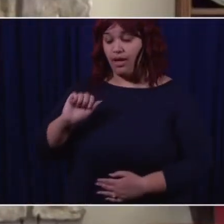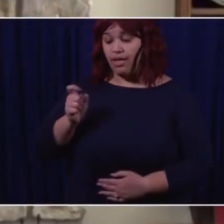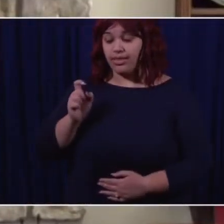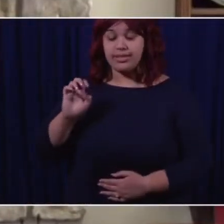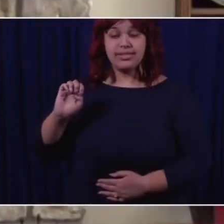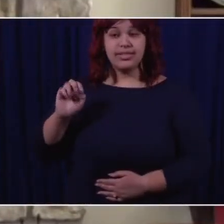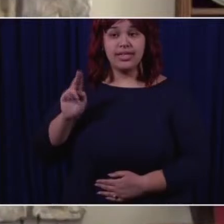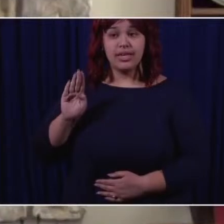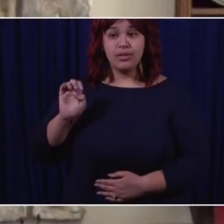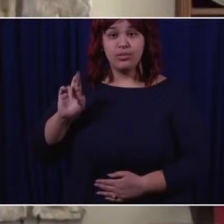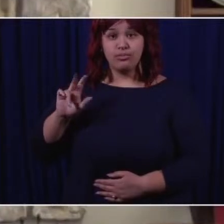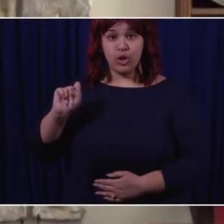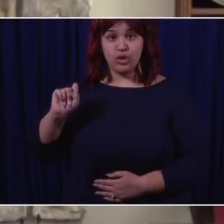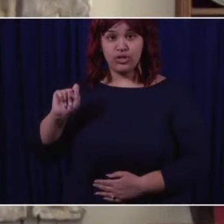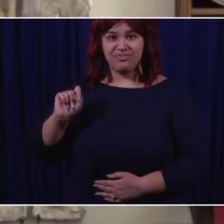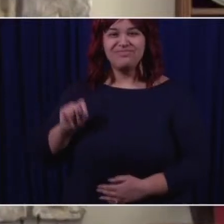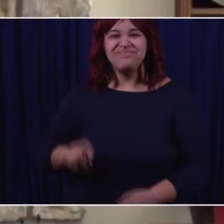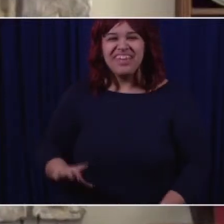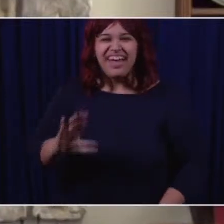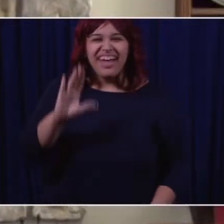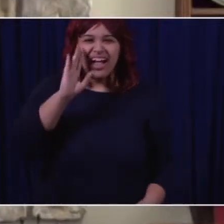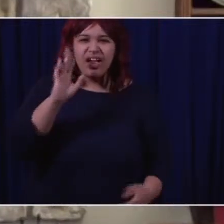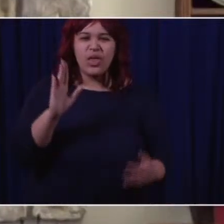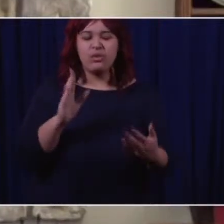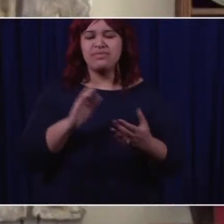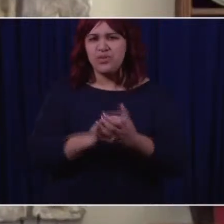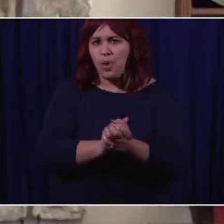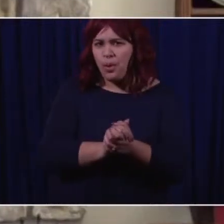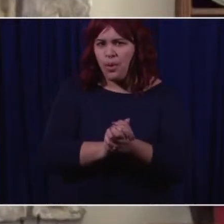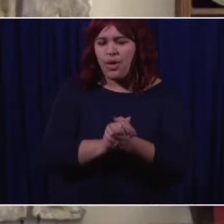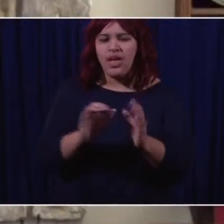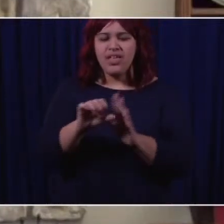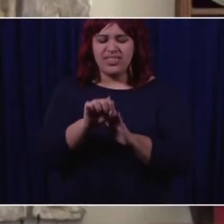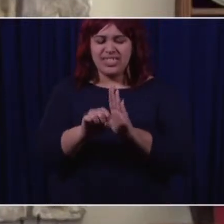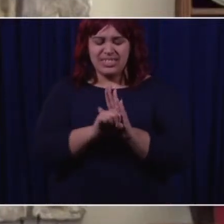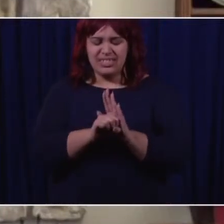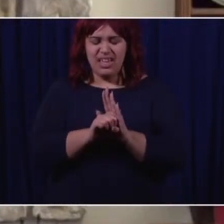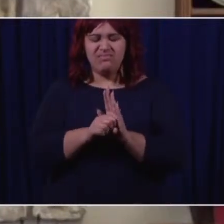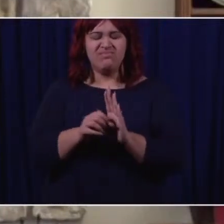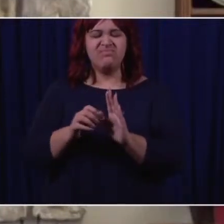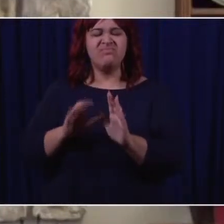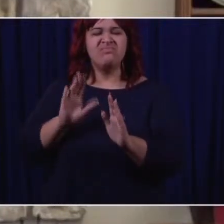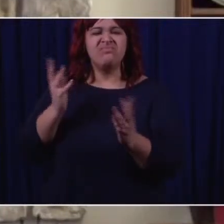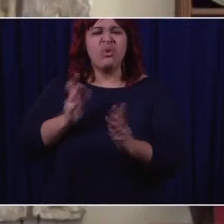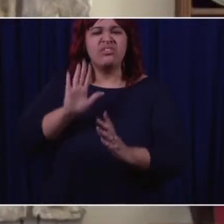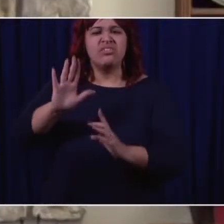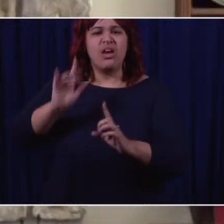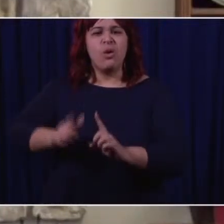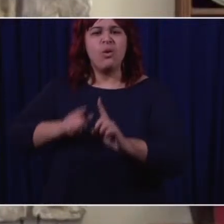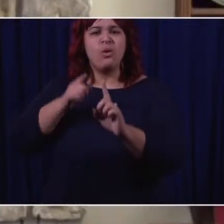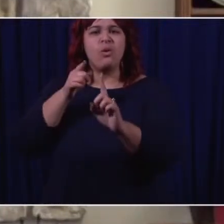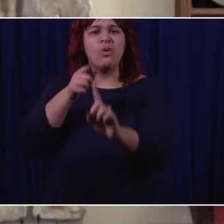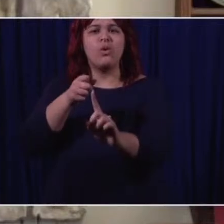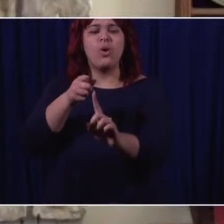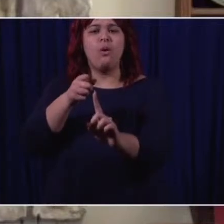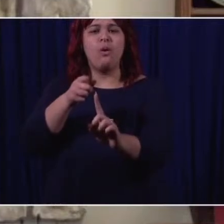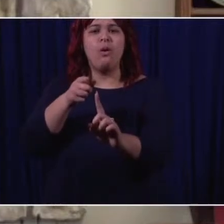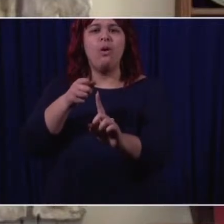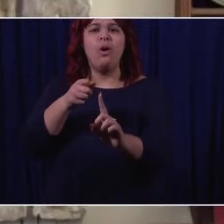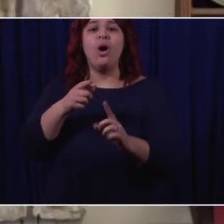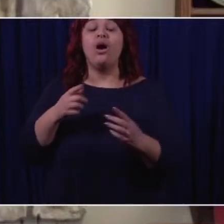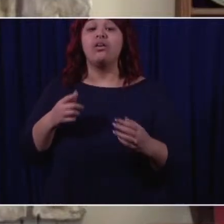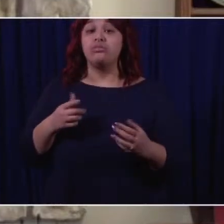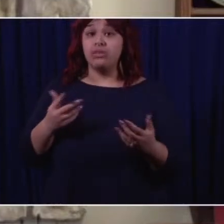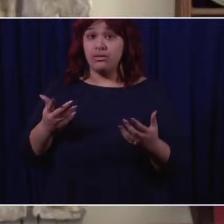Governor, thanks so much for having this. Can you please elaborate on what the state intends to do to correct some issues it's finding with